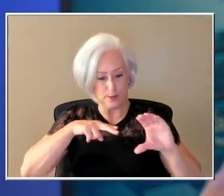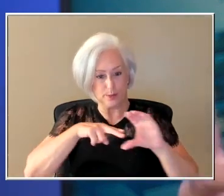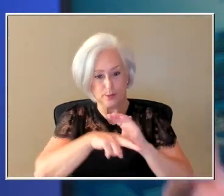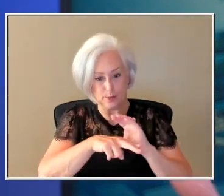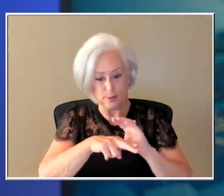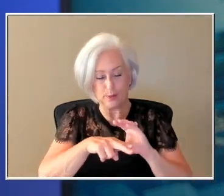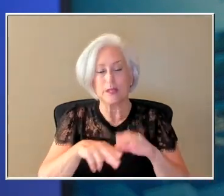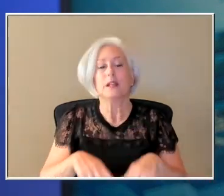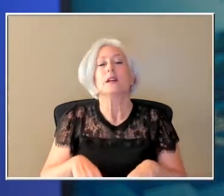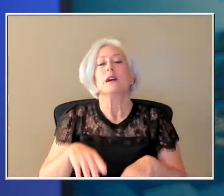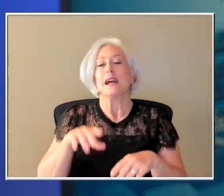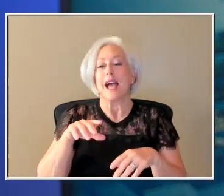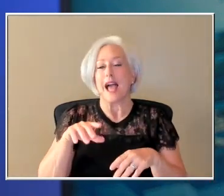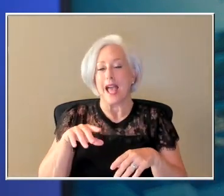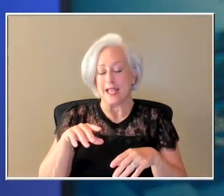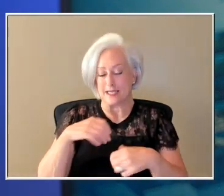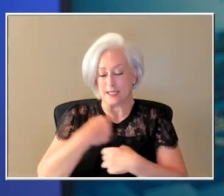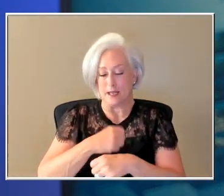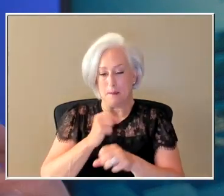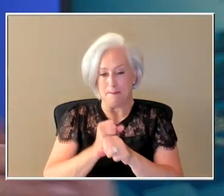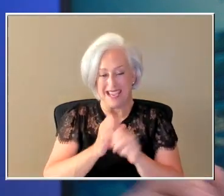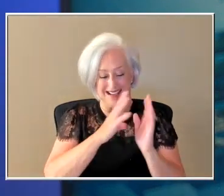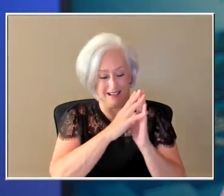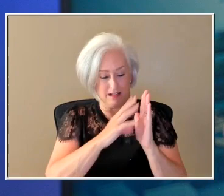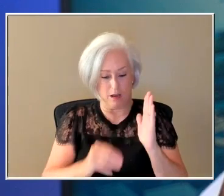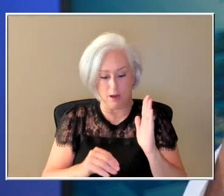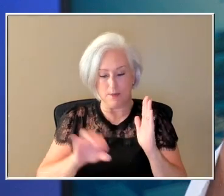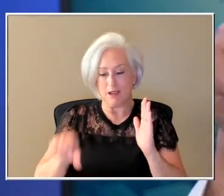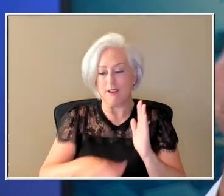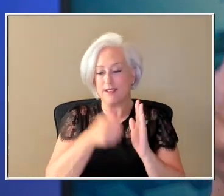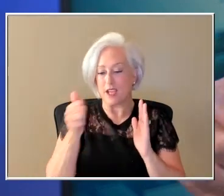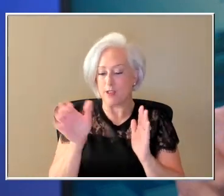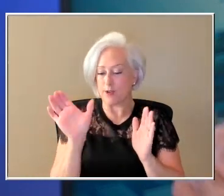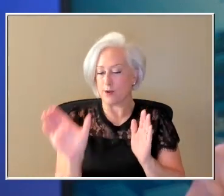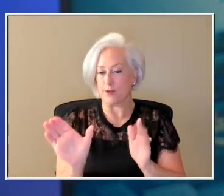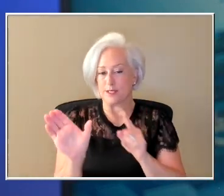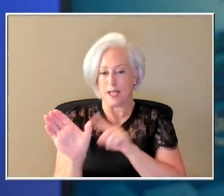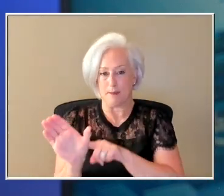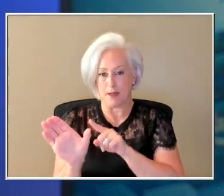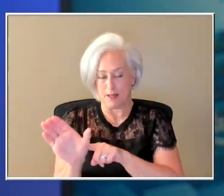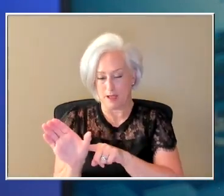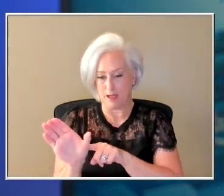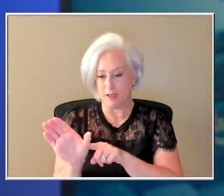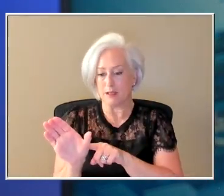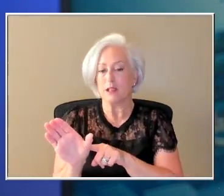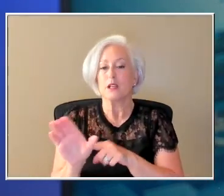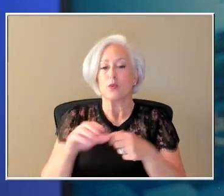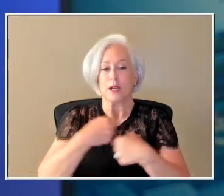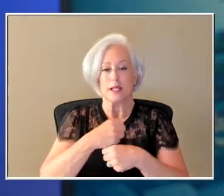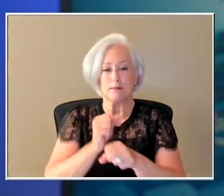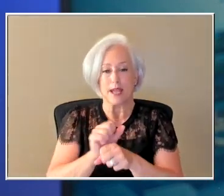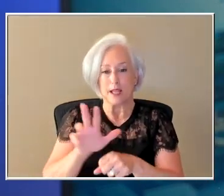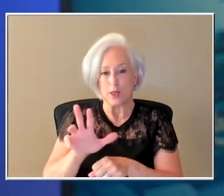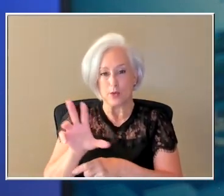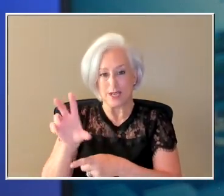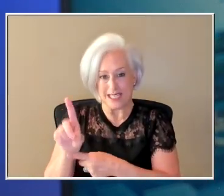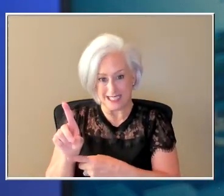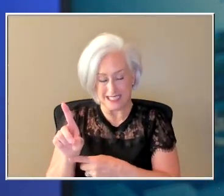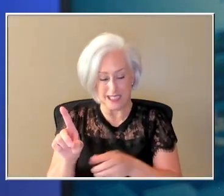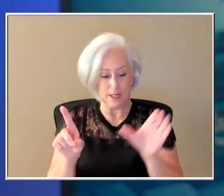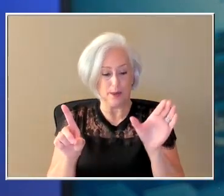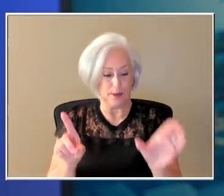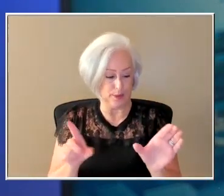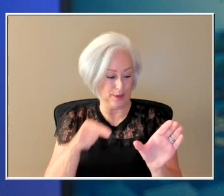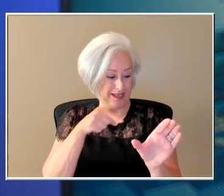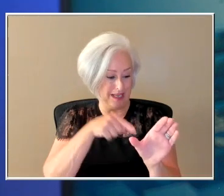and create a mirror image of it. And then, as Zac pointed out, we create little holes or little attachment points for every